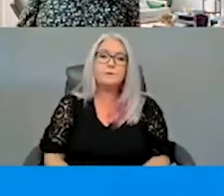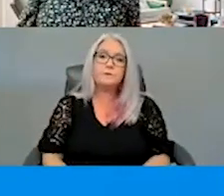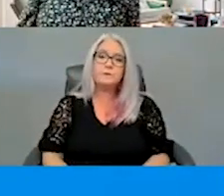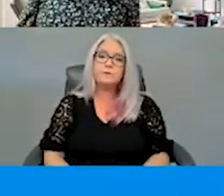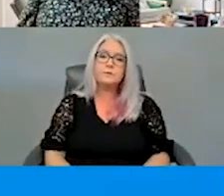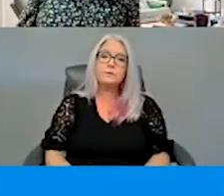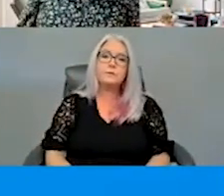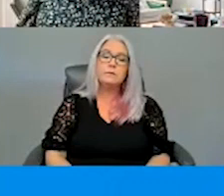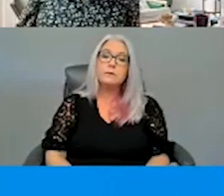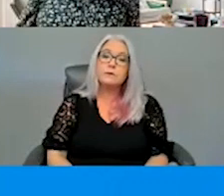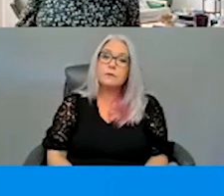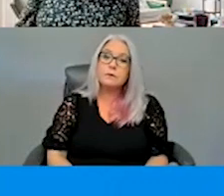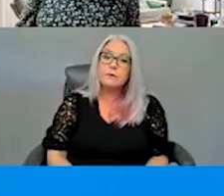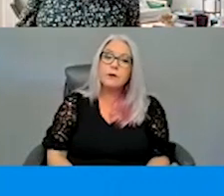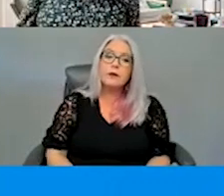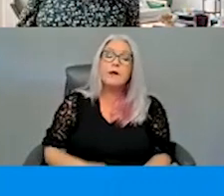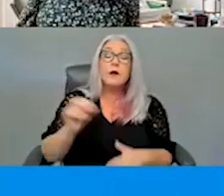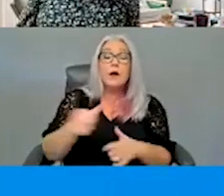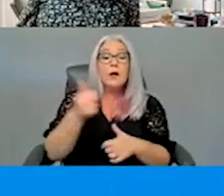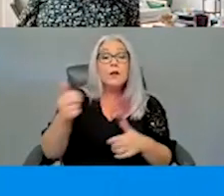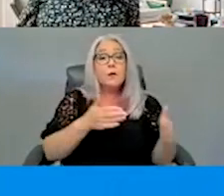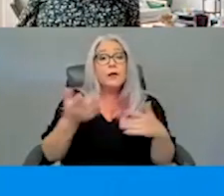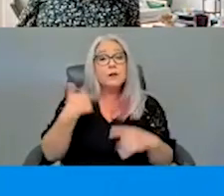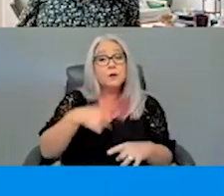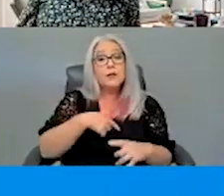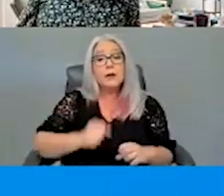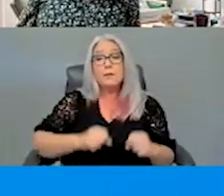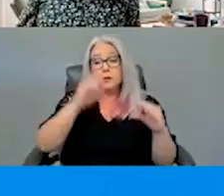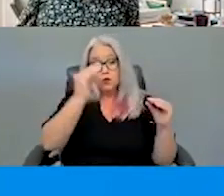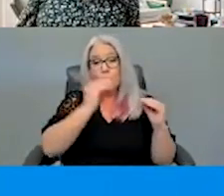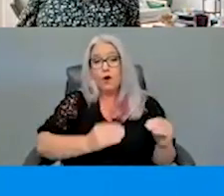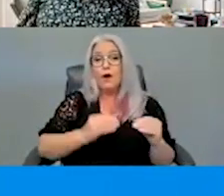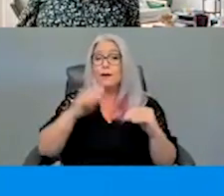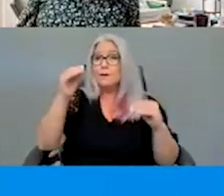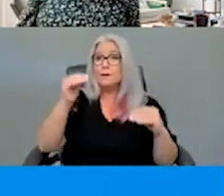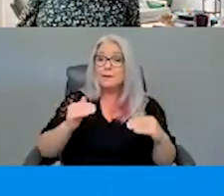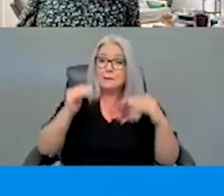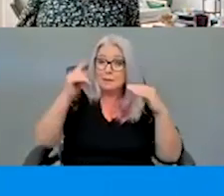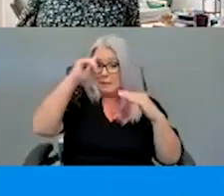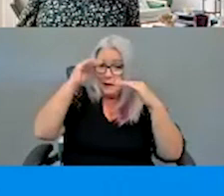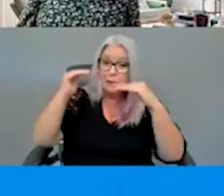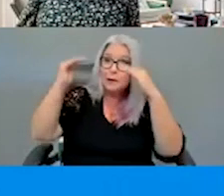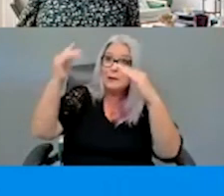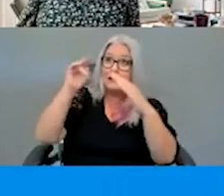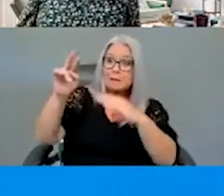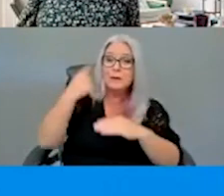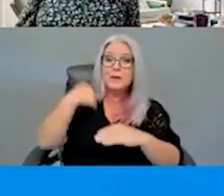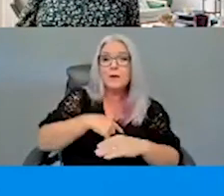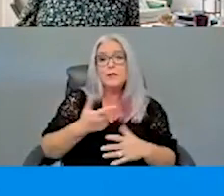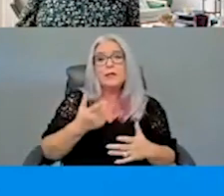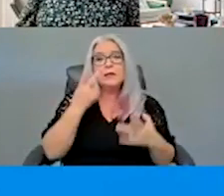beliefs is by what we don't see. So when we don't see people with disabilities represented in our stories and in our media and in